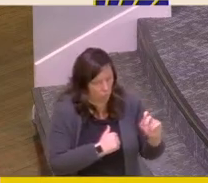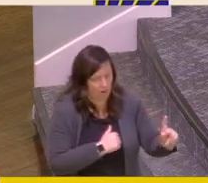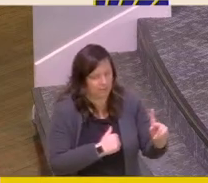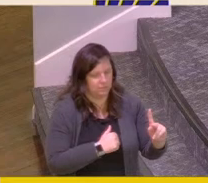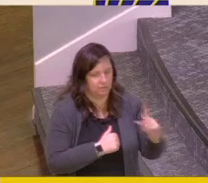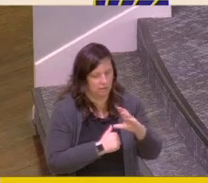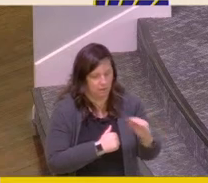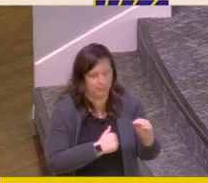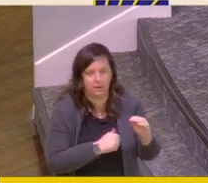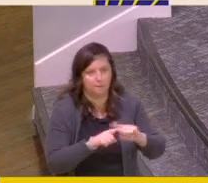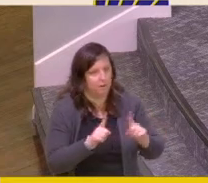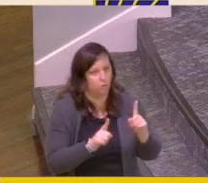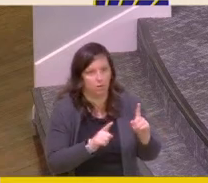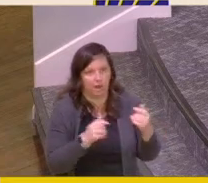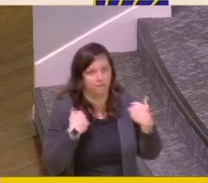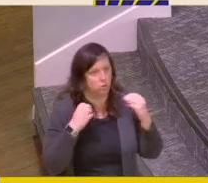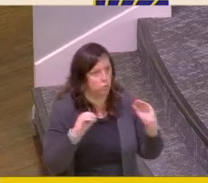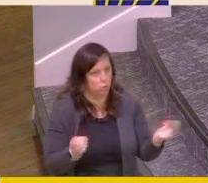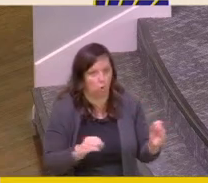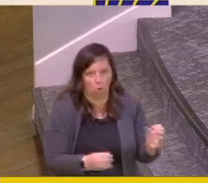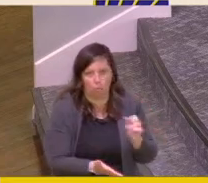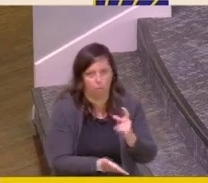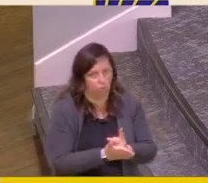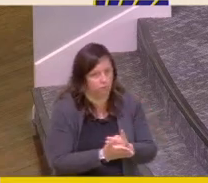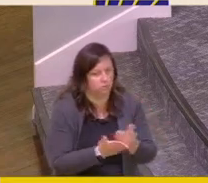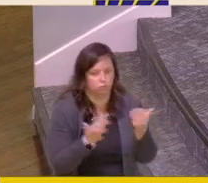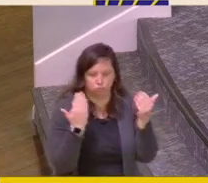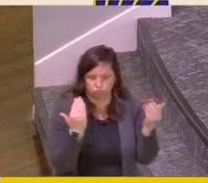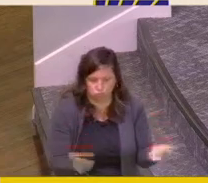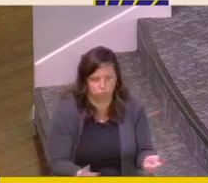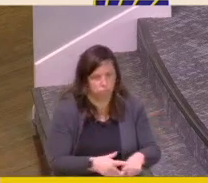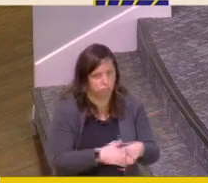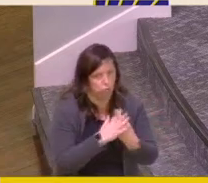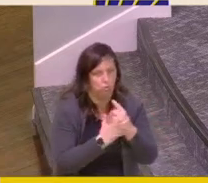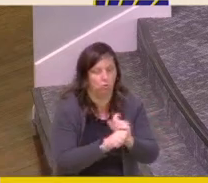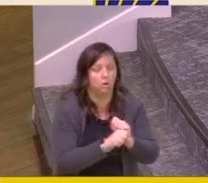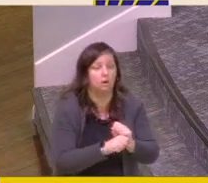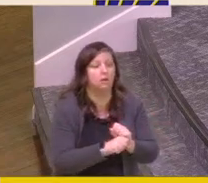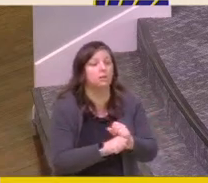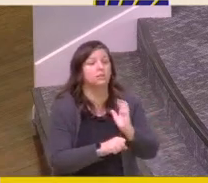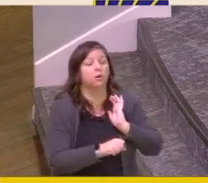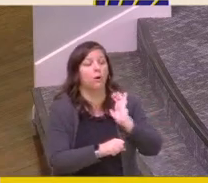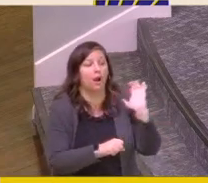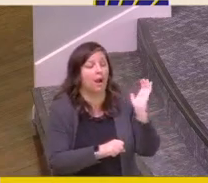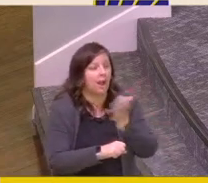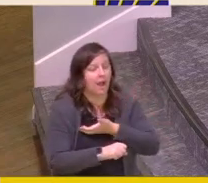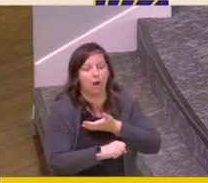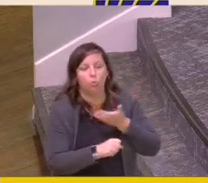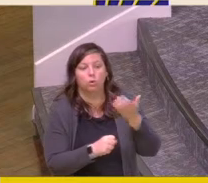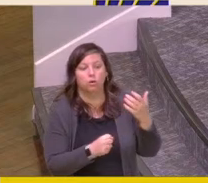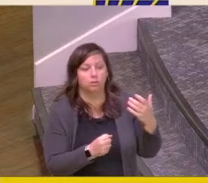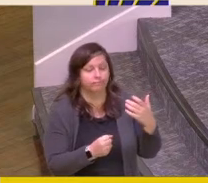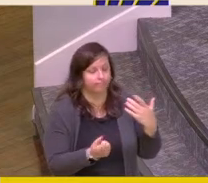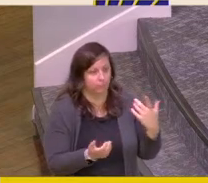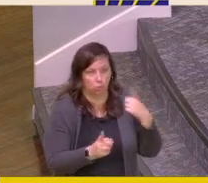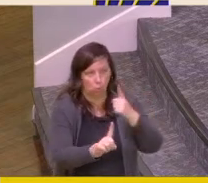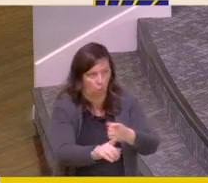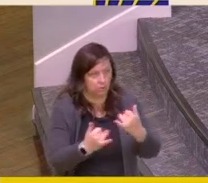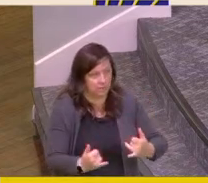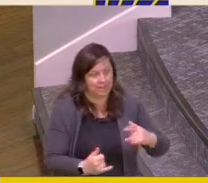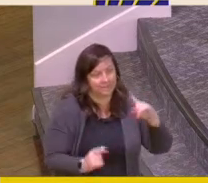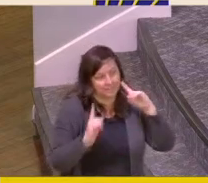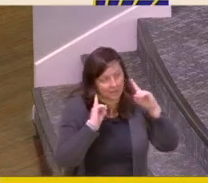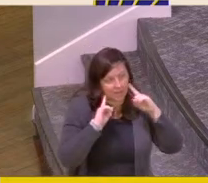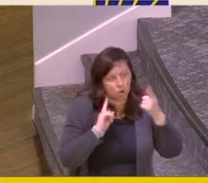So our goal today is simply to hear what the board has to say in terms of value and